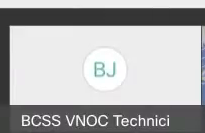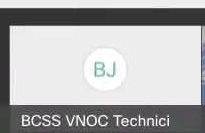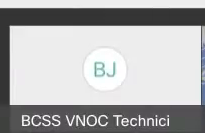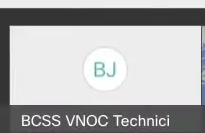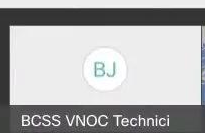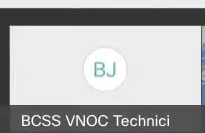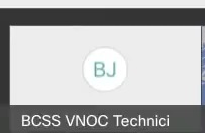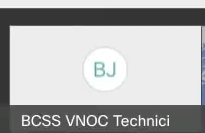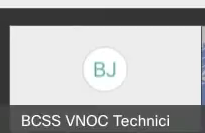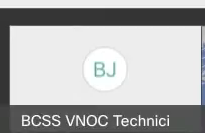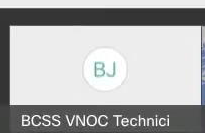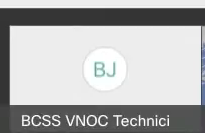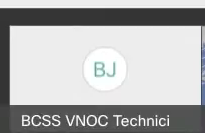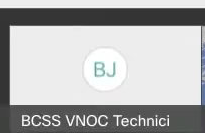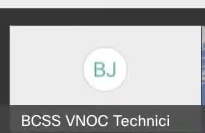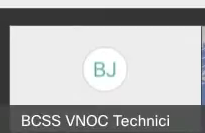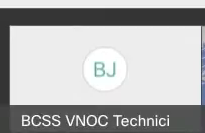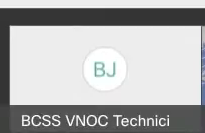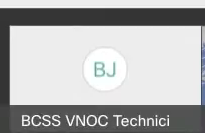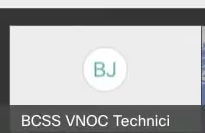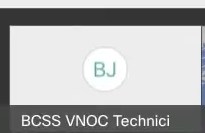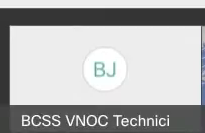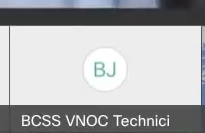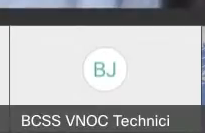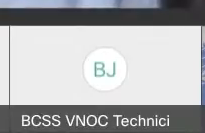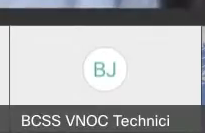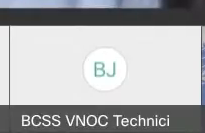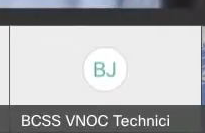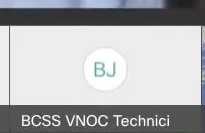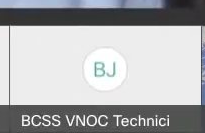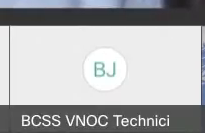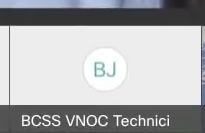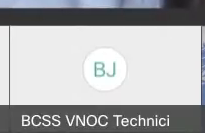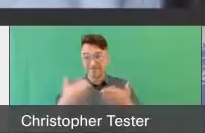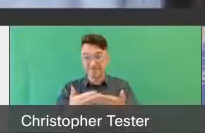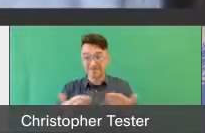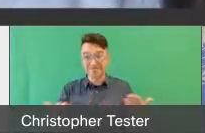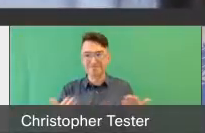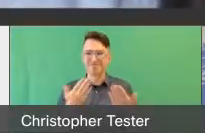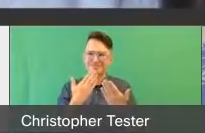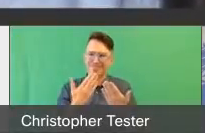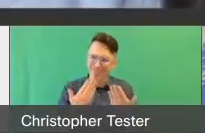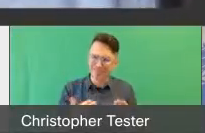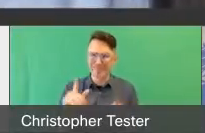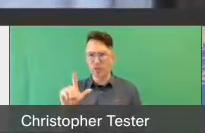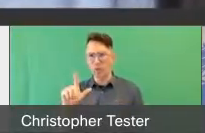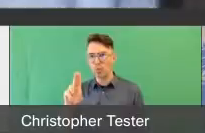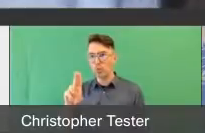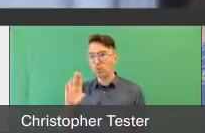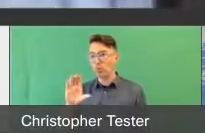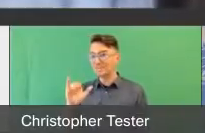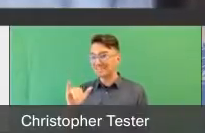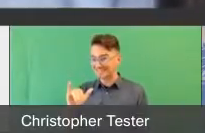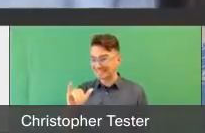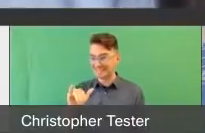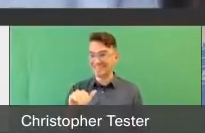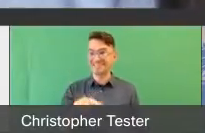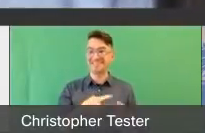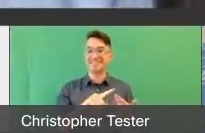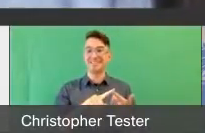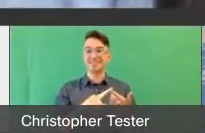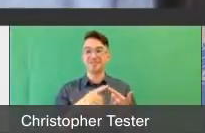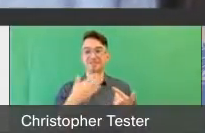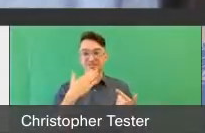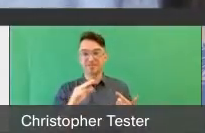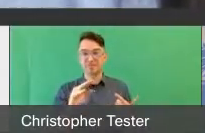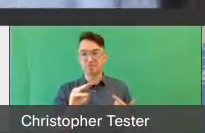Thank you, Secretary General. Thank you, Lucy and Magianta. And thank you to all the young people who contributed through videos and GIFs. We will now hear